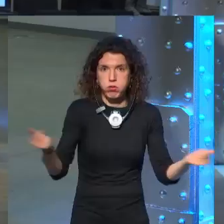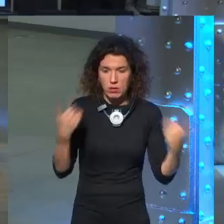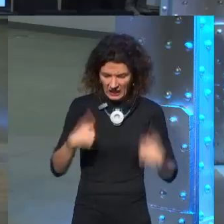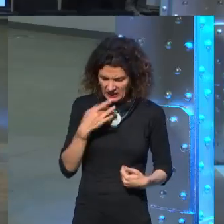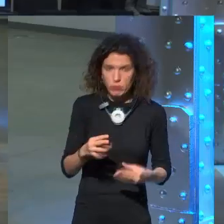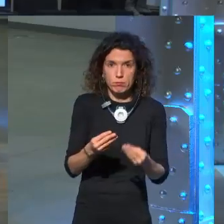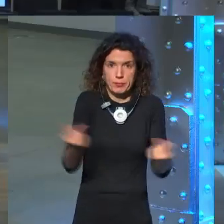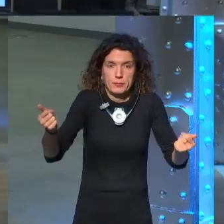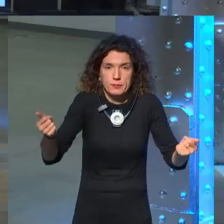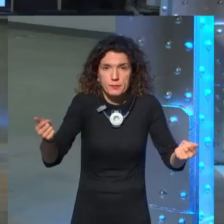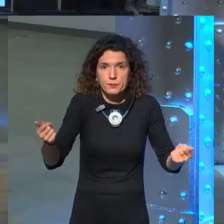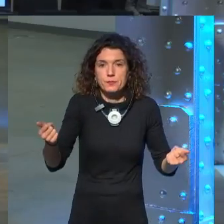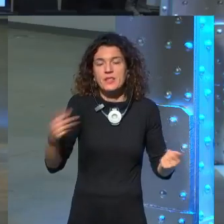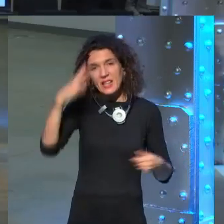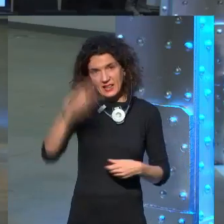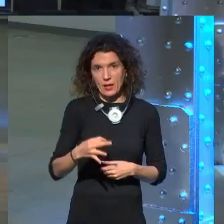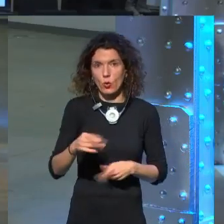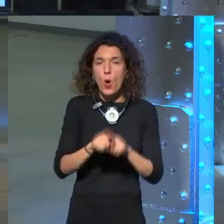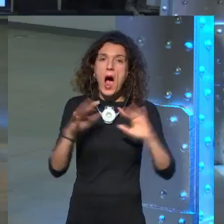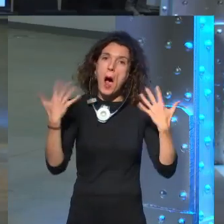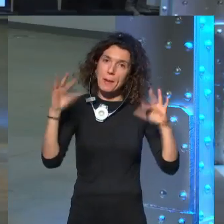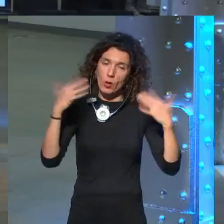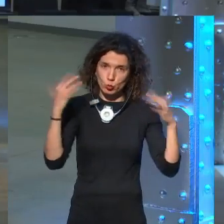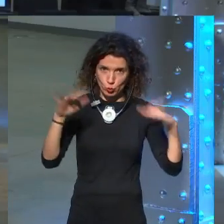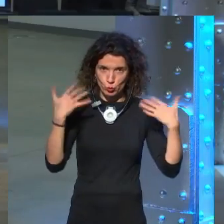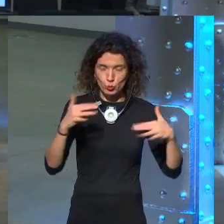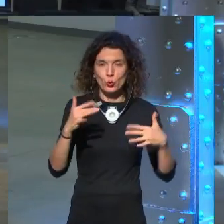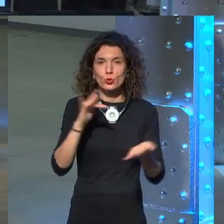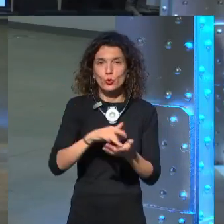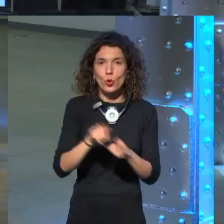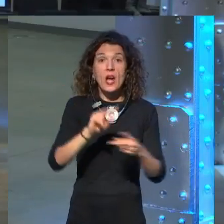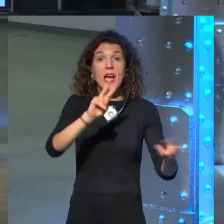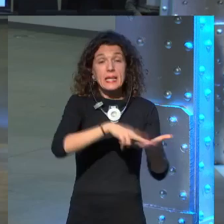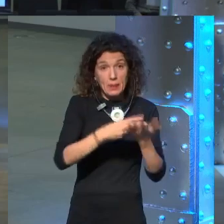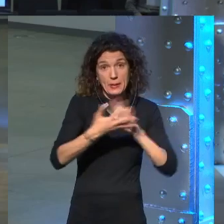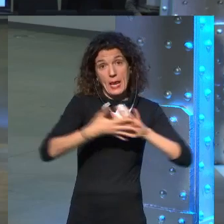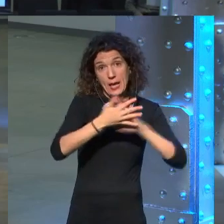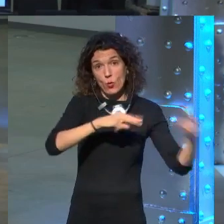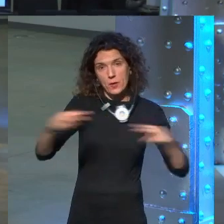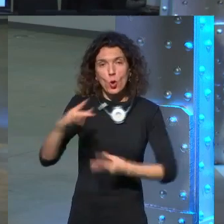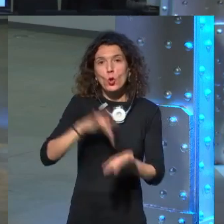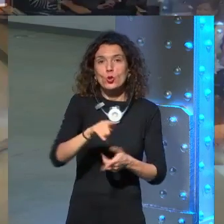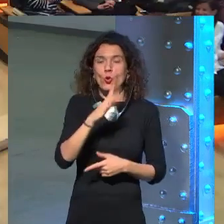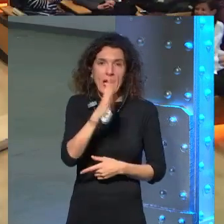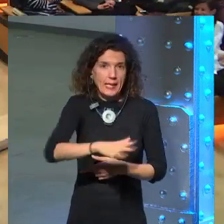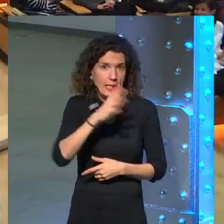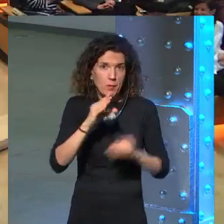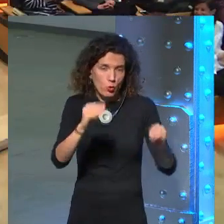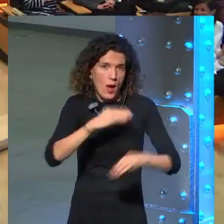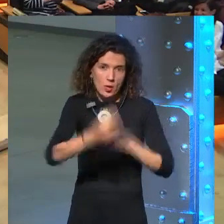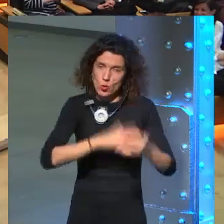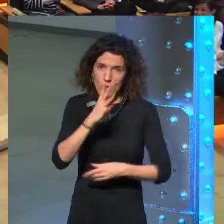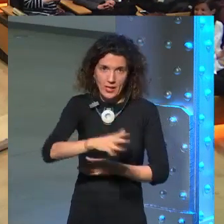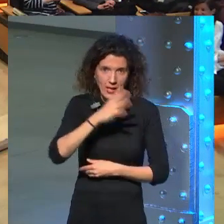I'm amazed. I think we should give a round of applause to our signer, because I've been really pressing our signer